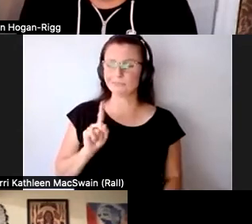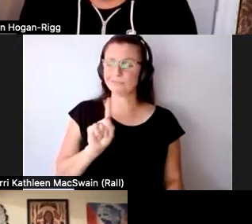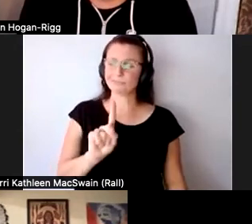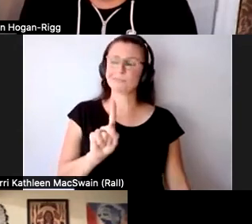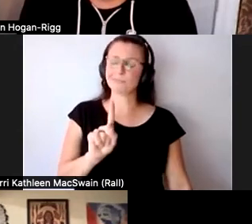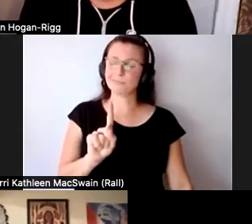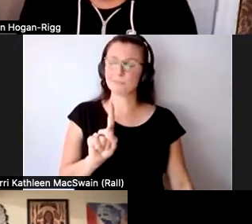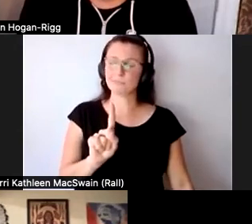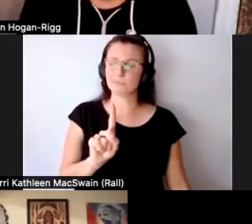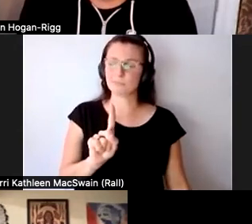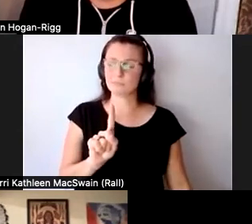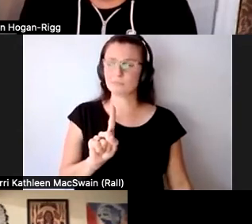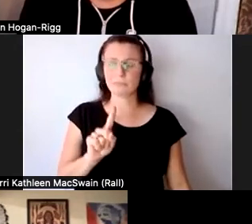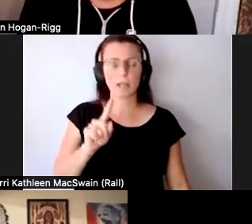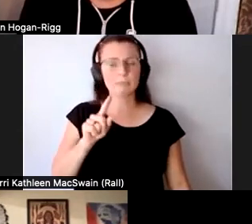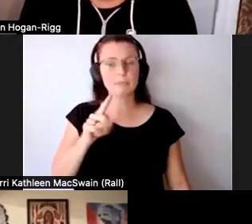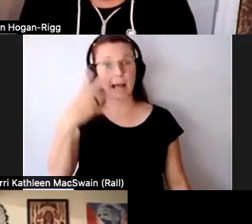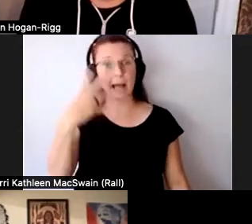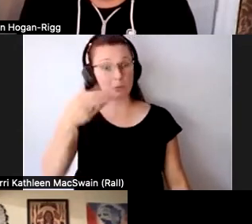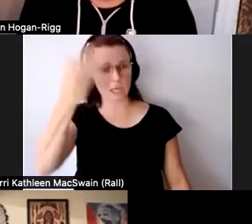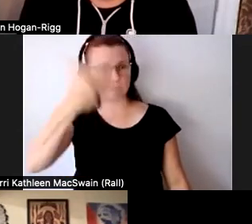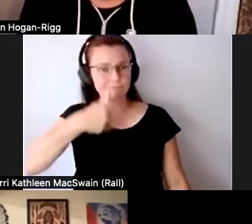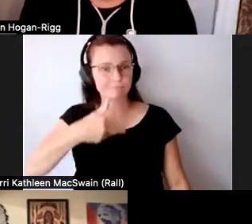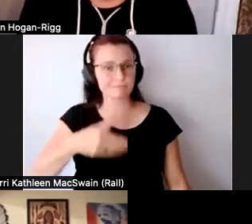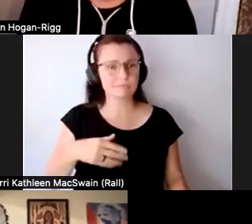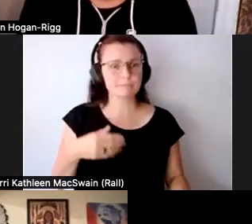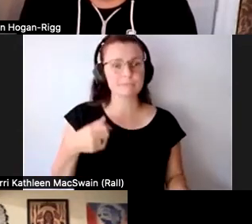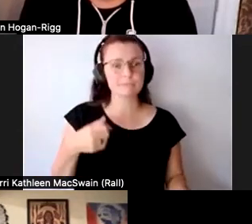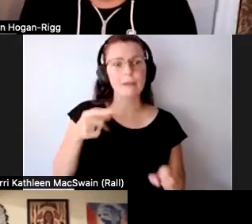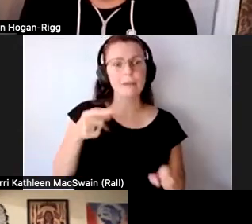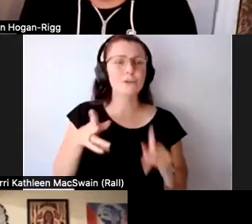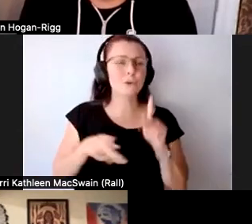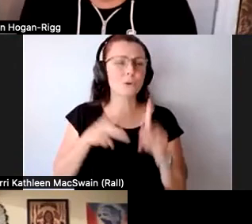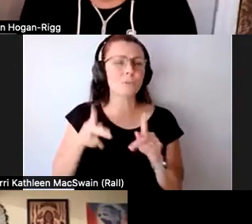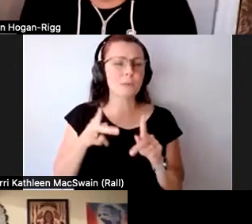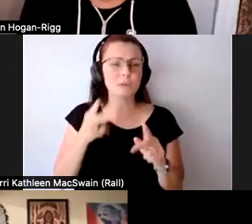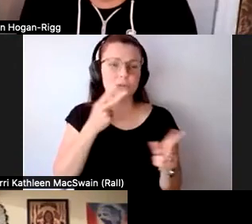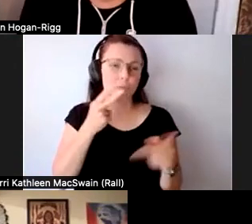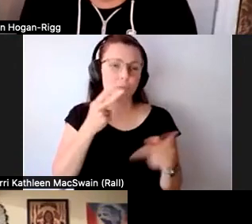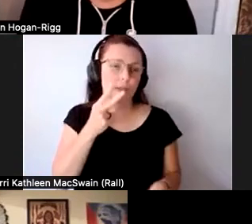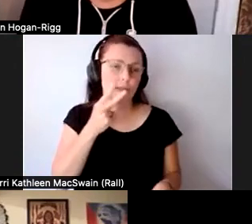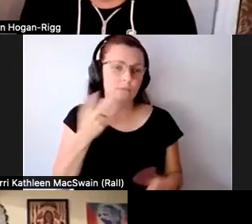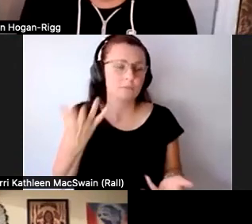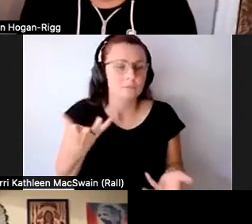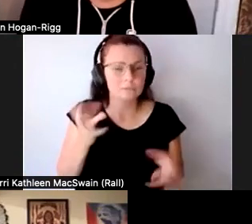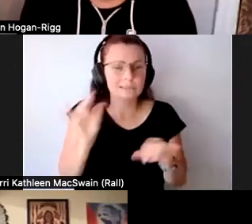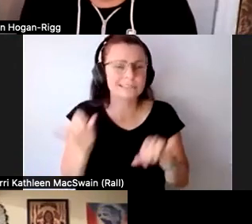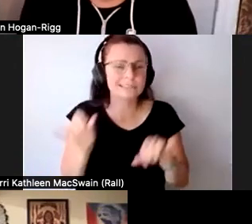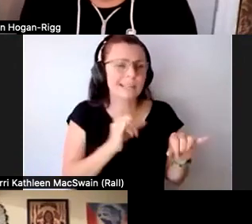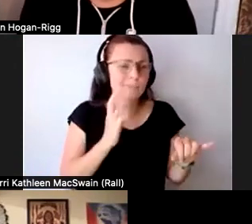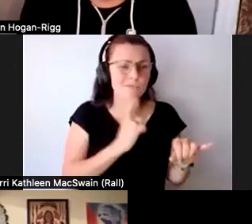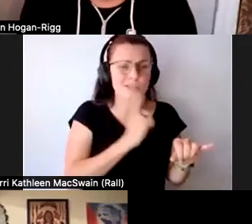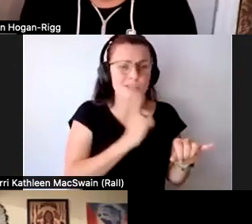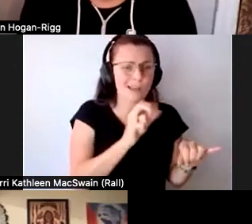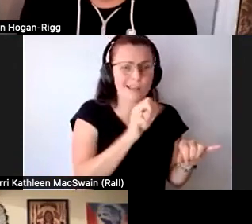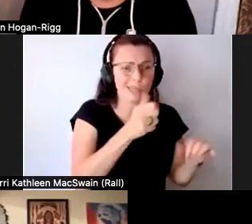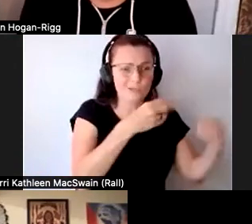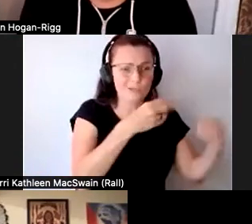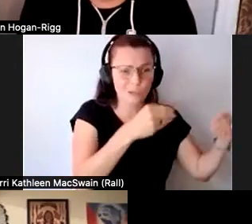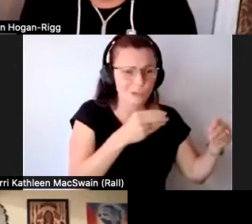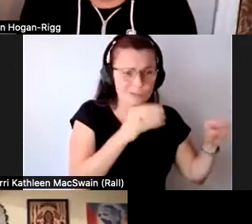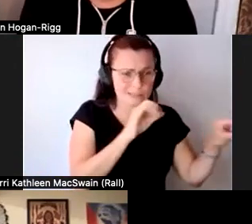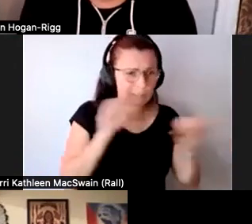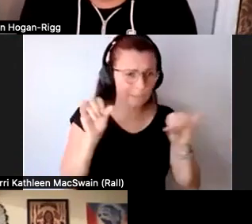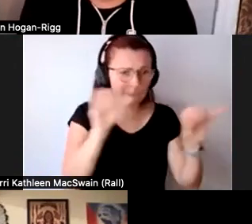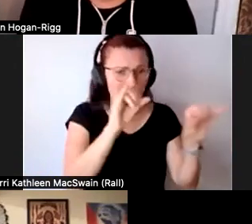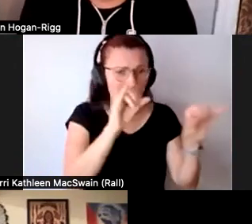it's not really noticeable outside. There's like maybe a couple people smoking, but you see that outside of restaurants and anywhere else, anywhere you go. And you go inside and it's like, so